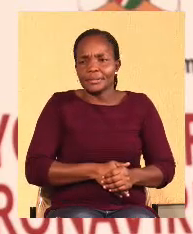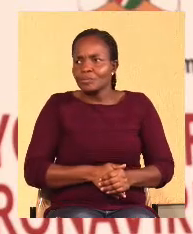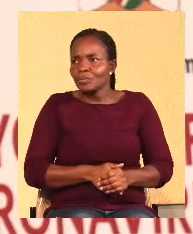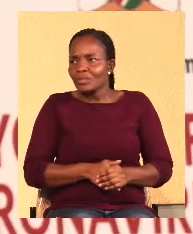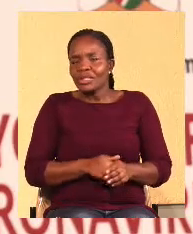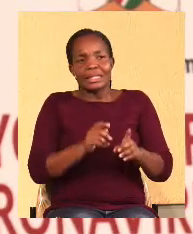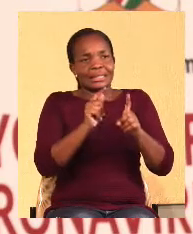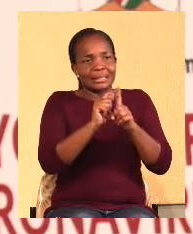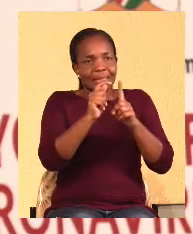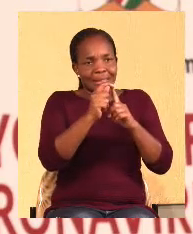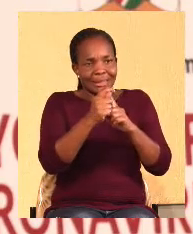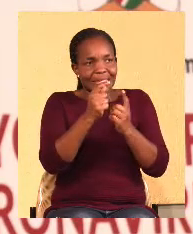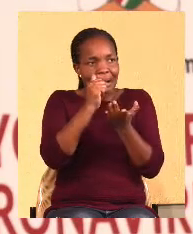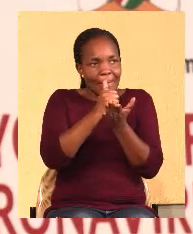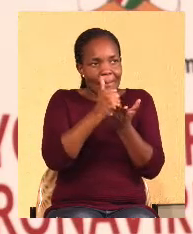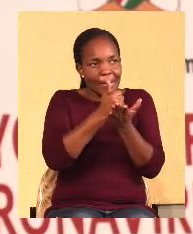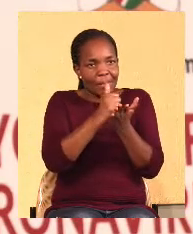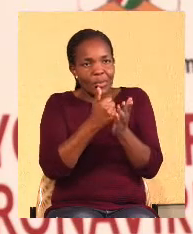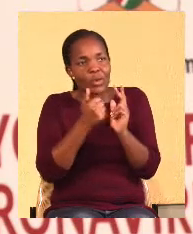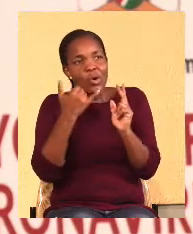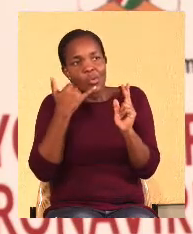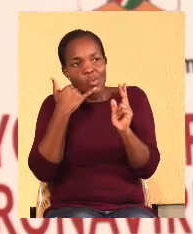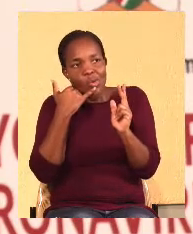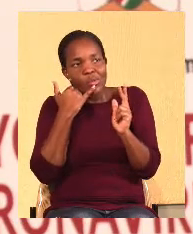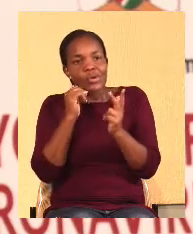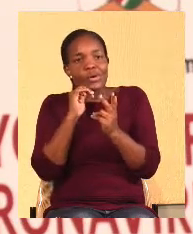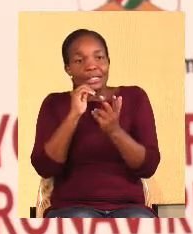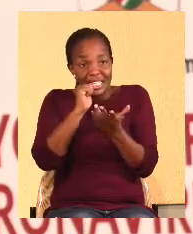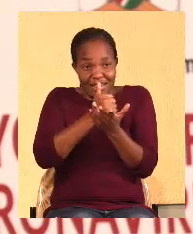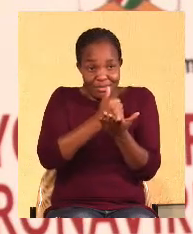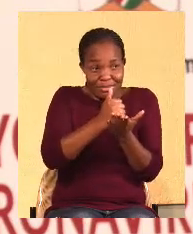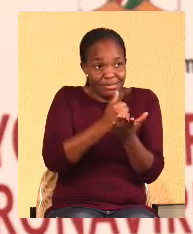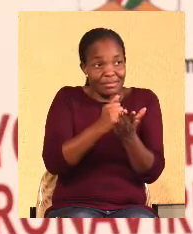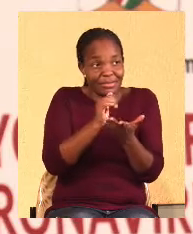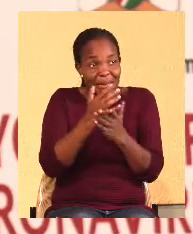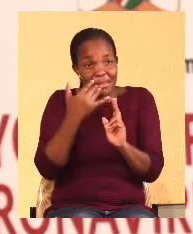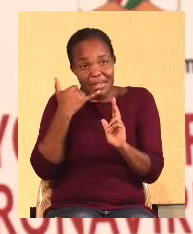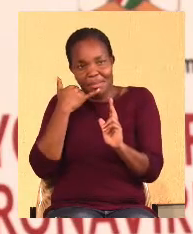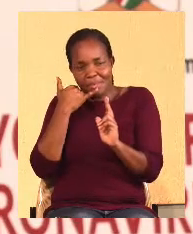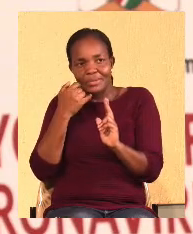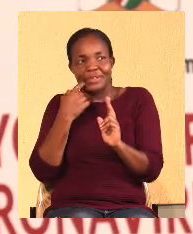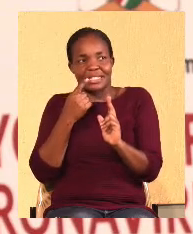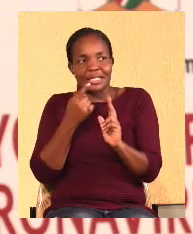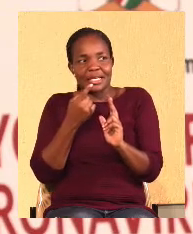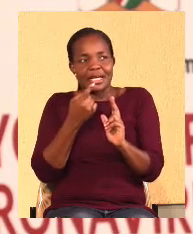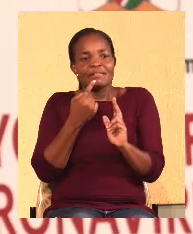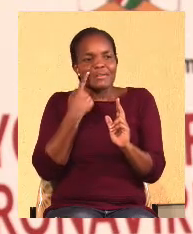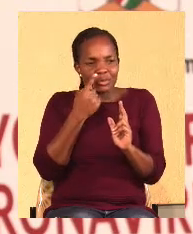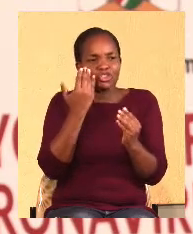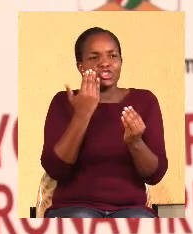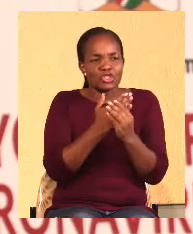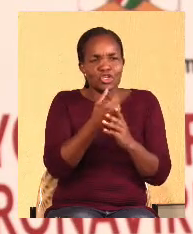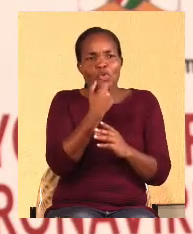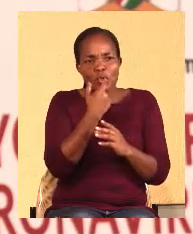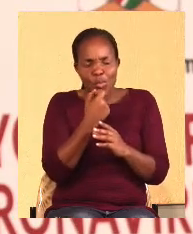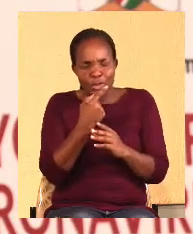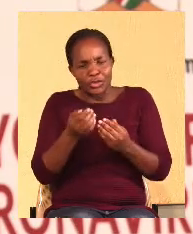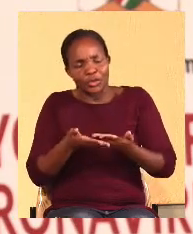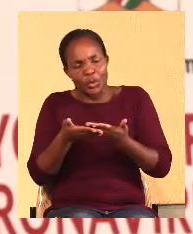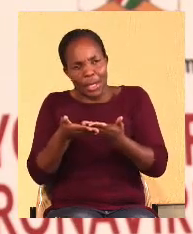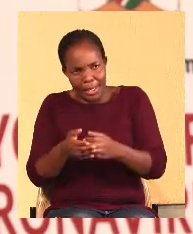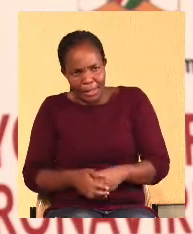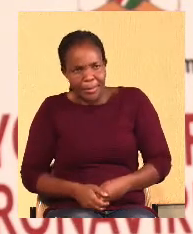traditional doctors who are informing us that they found a cure and they want to test it on the patients, school children and parents wanting